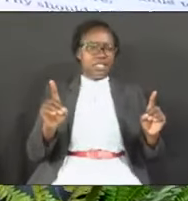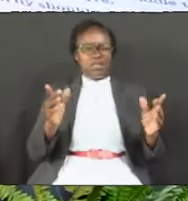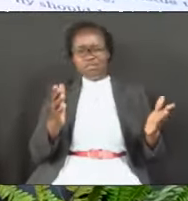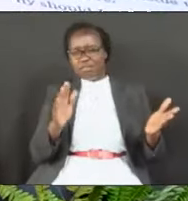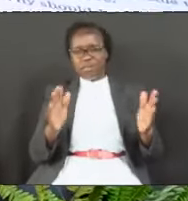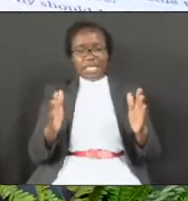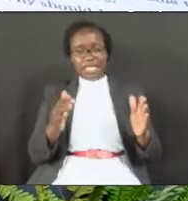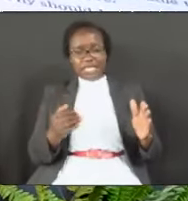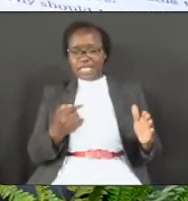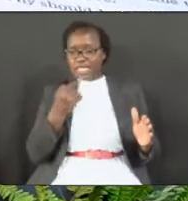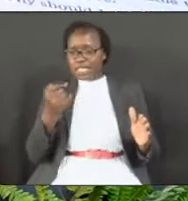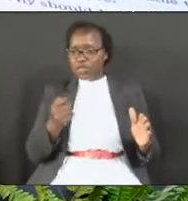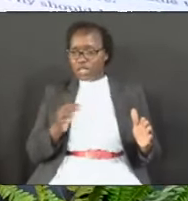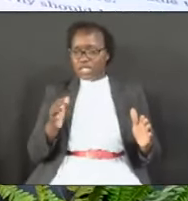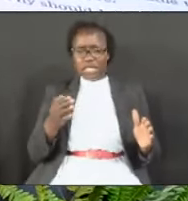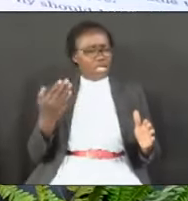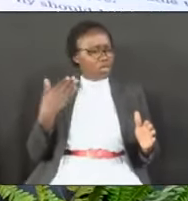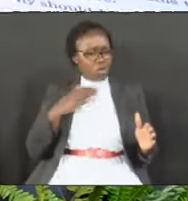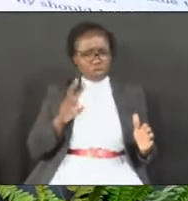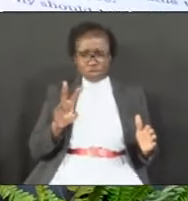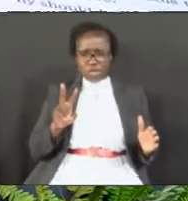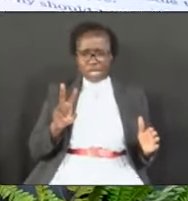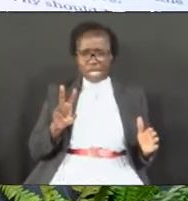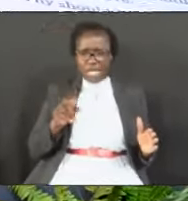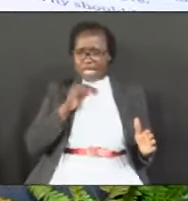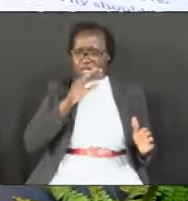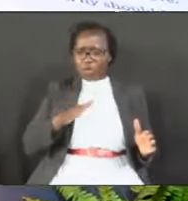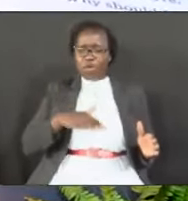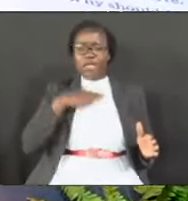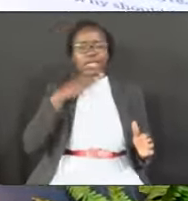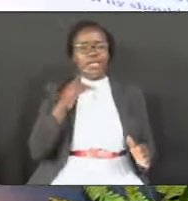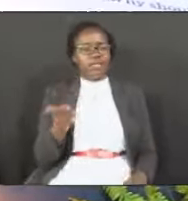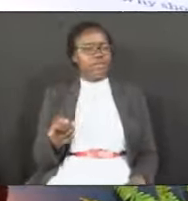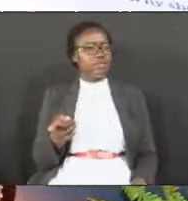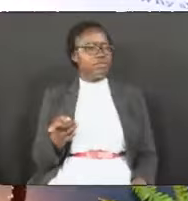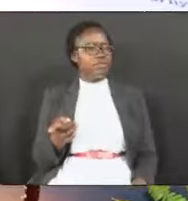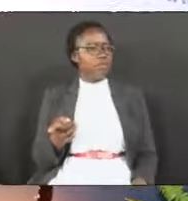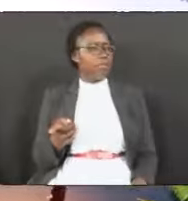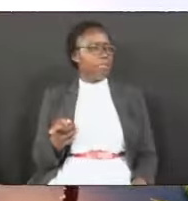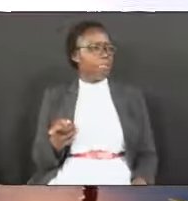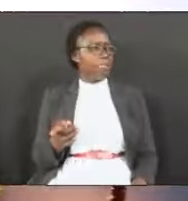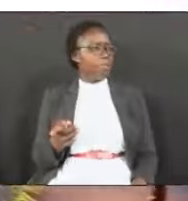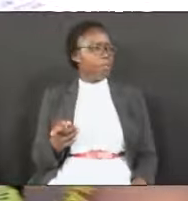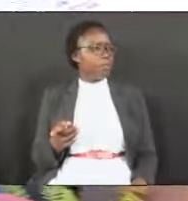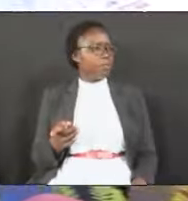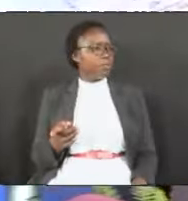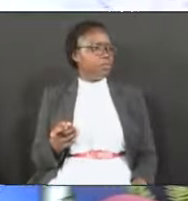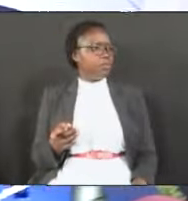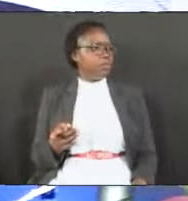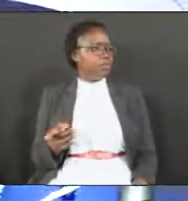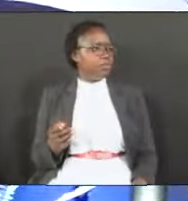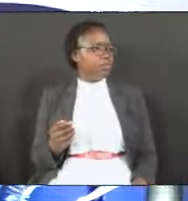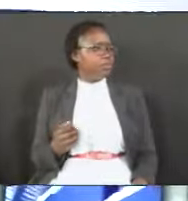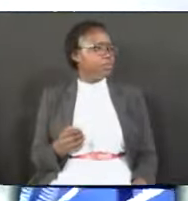said to herself, let me not see the death of a boy, of my boy. Now let me speak to you. This is the point here. Briefly.